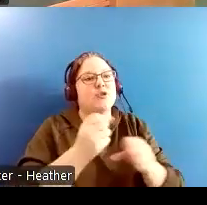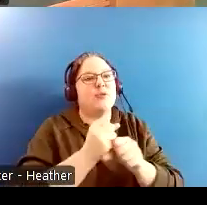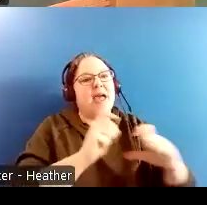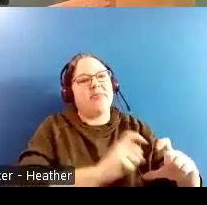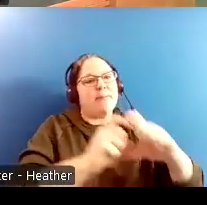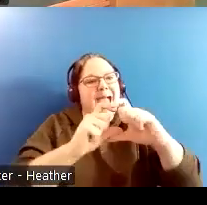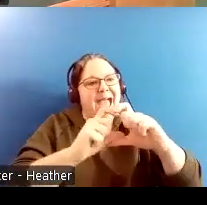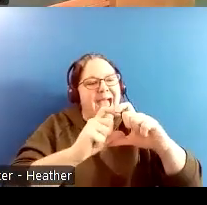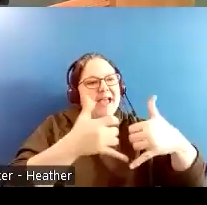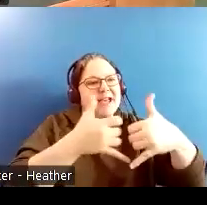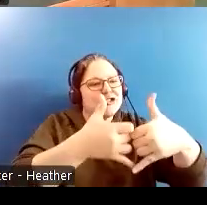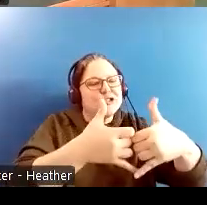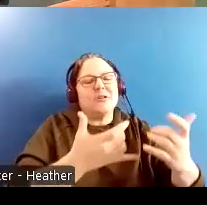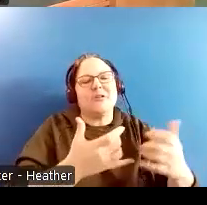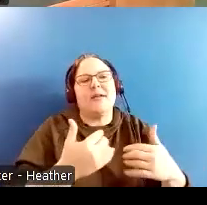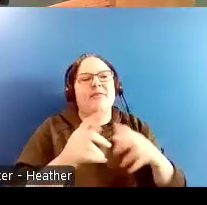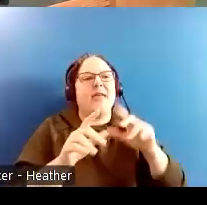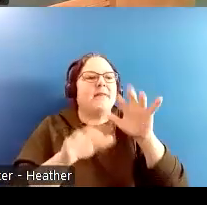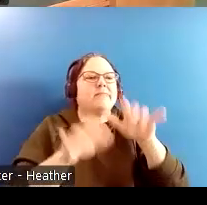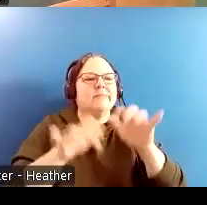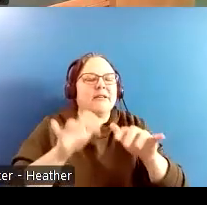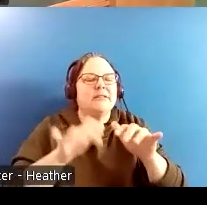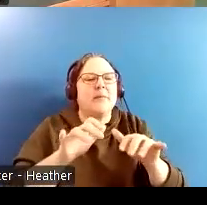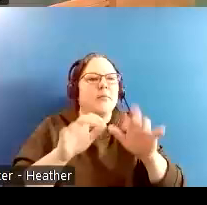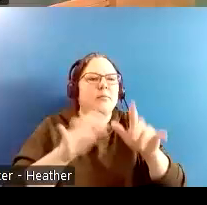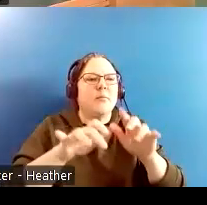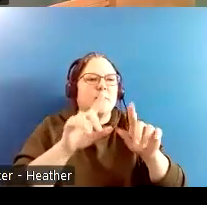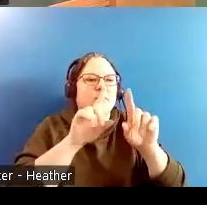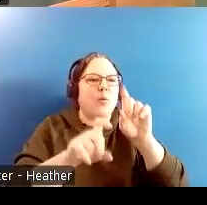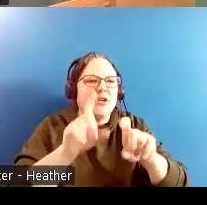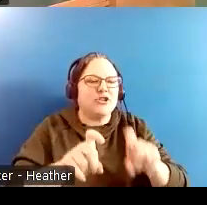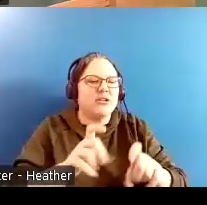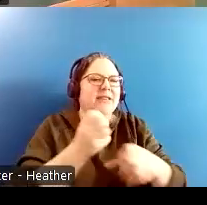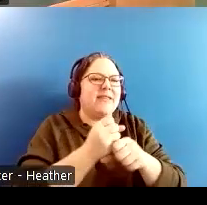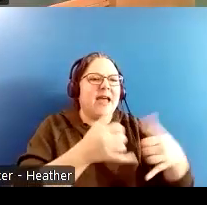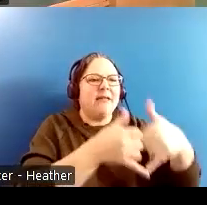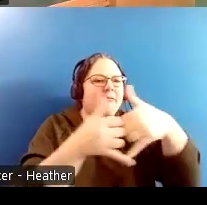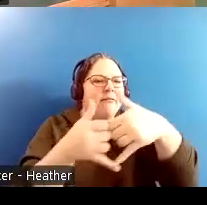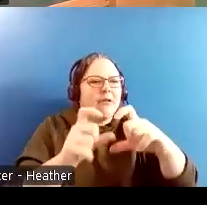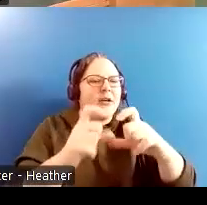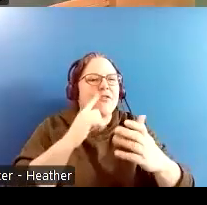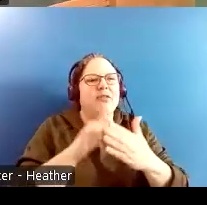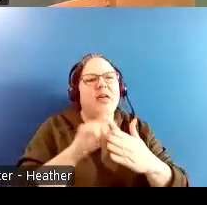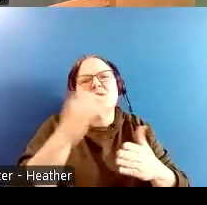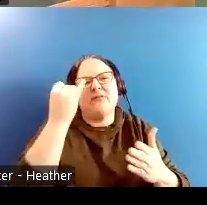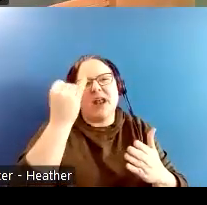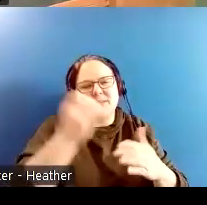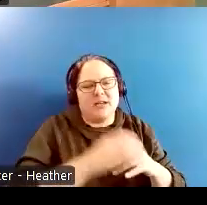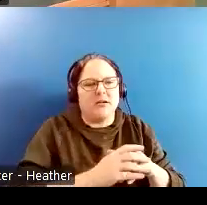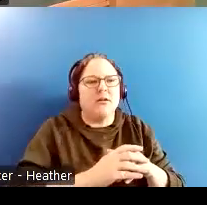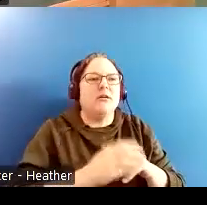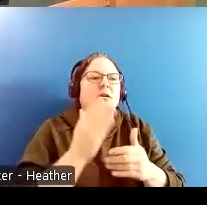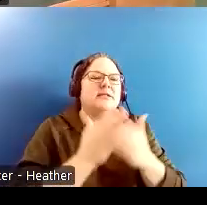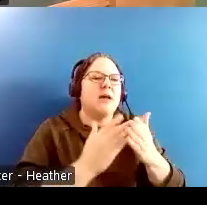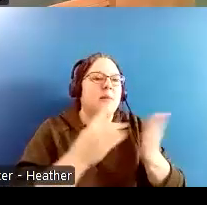They posted some questions, so they got the magnifying glass. But you get the general idea. These are the discussion